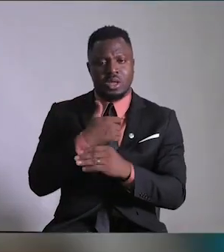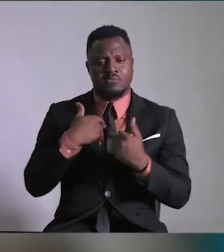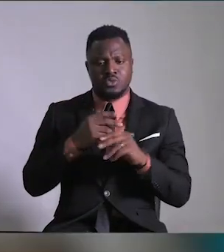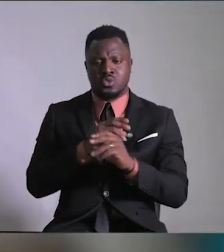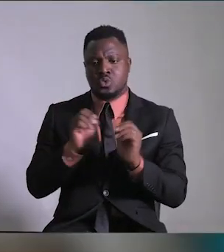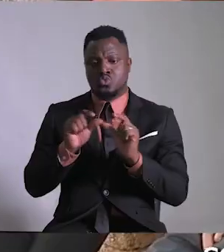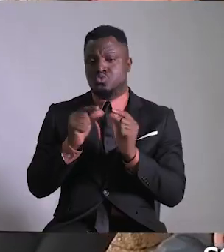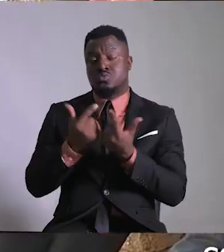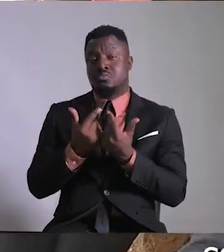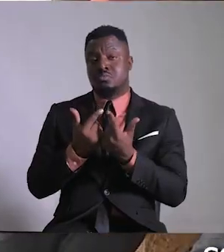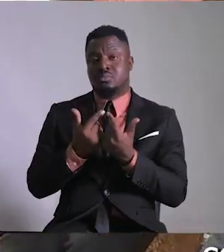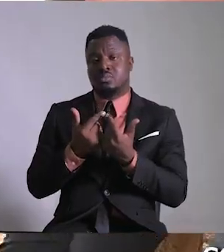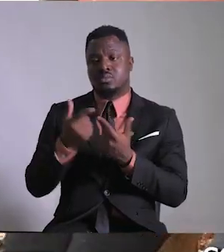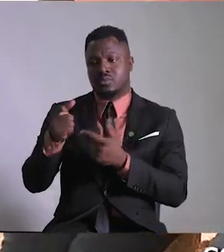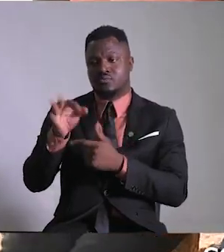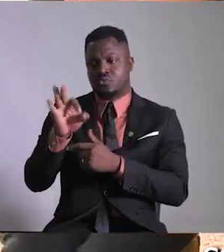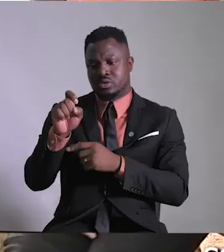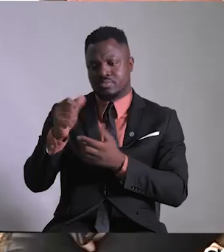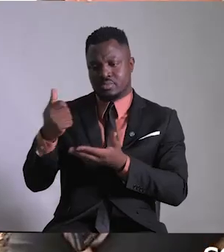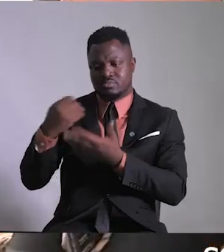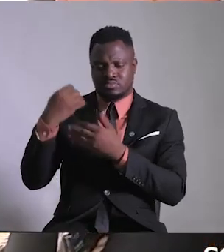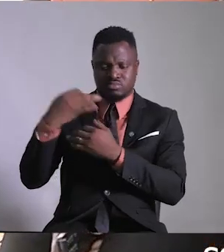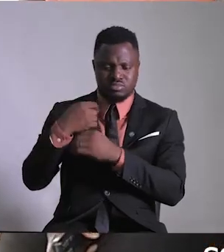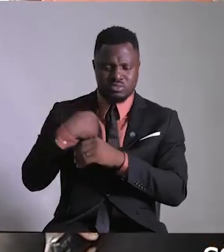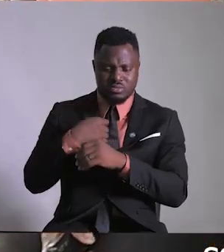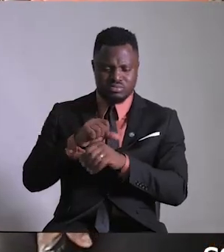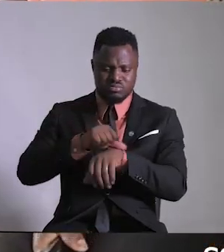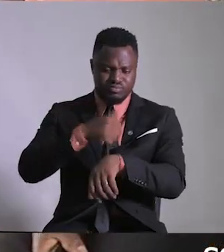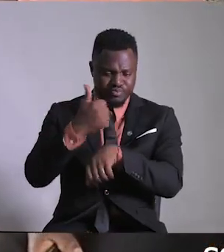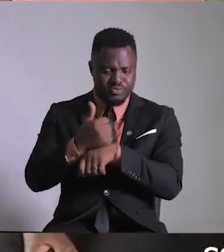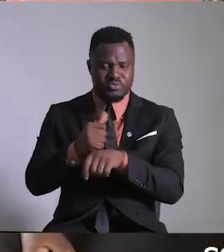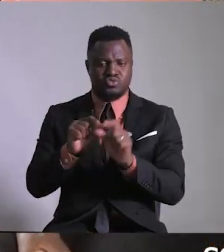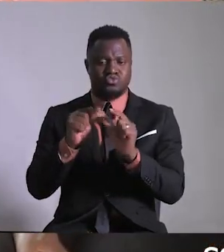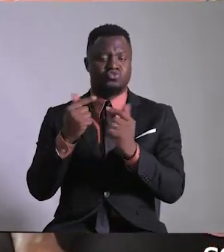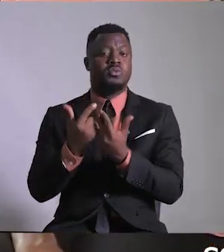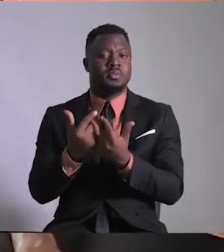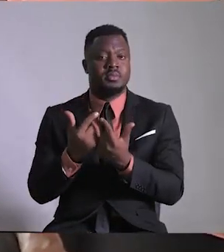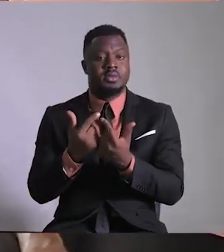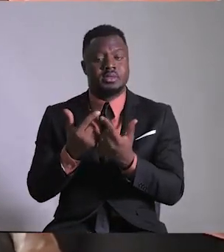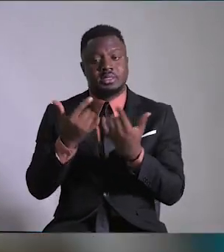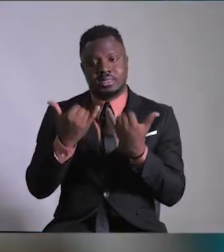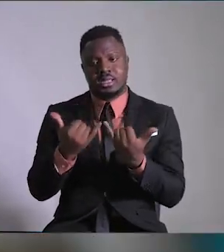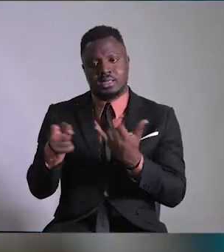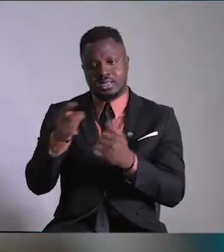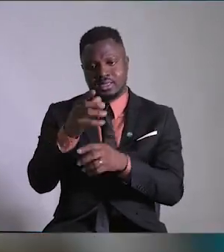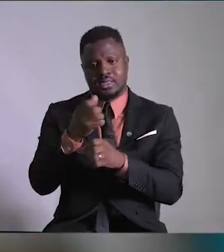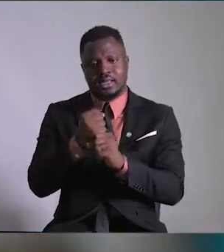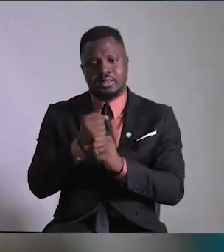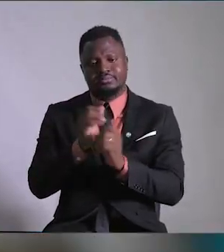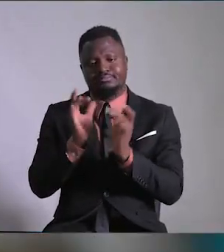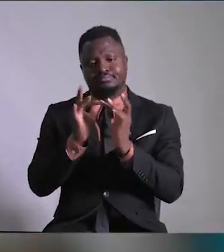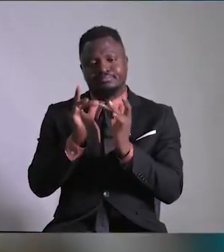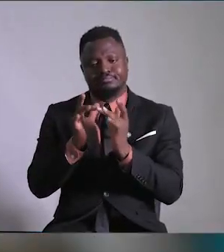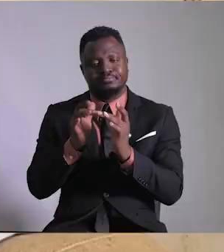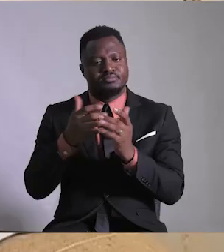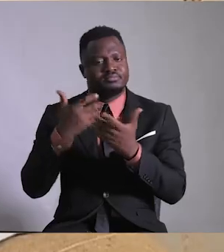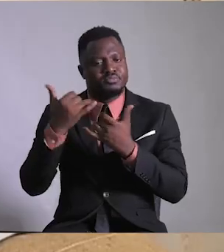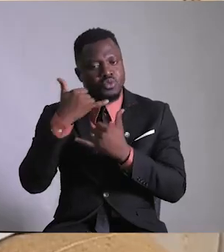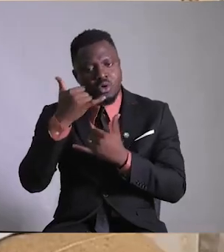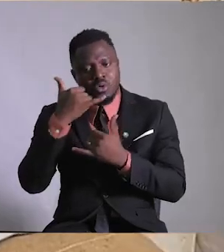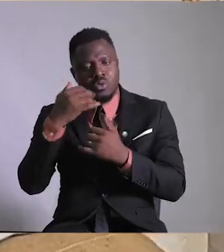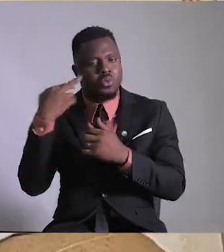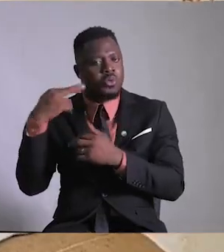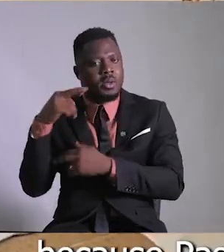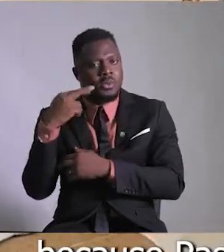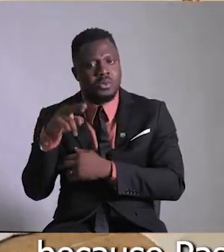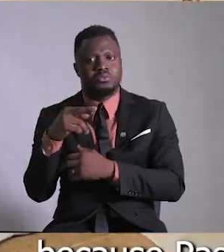Initially, we had no group. FOCEP advised us to call our colleagues and form a group so that they will get in touch with the